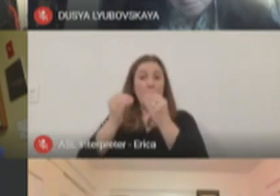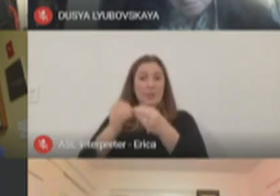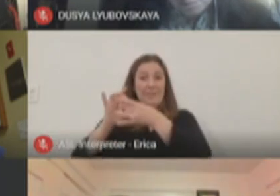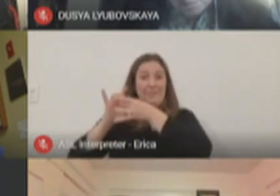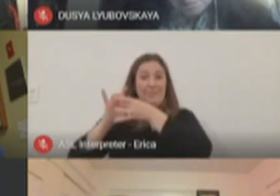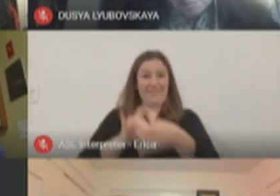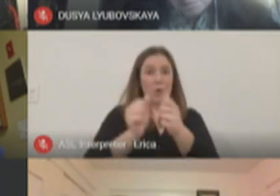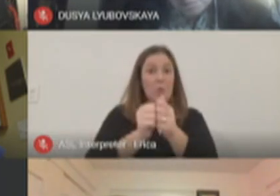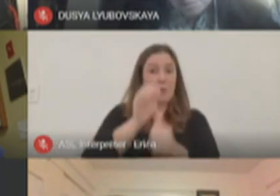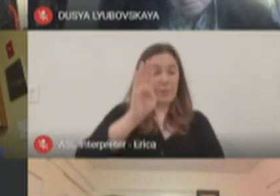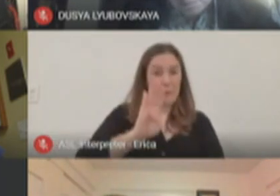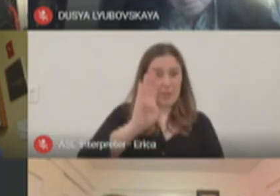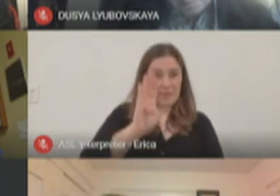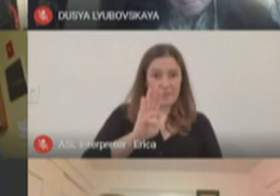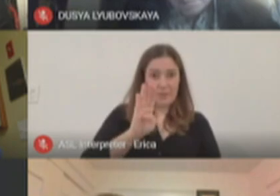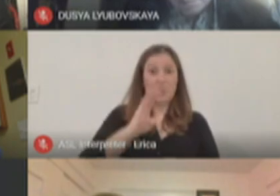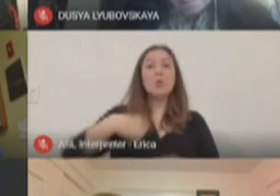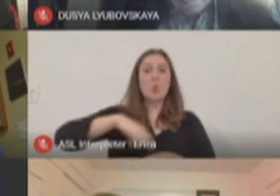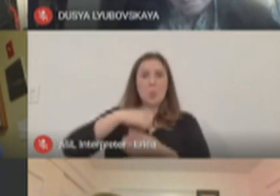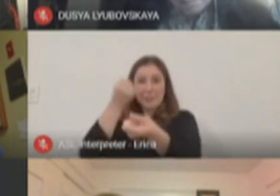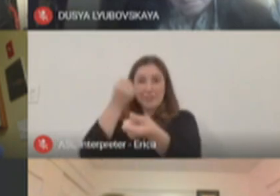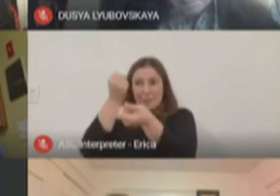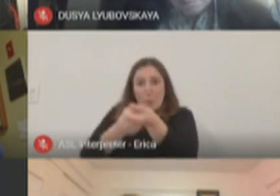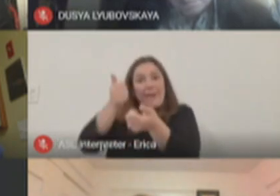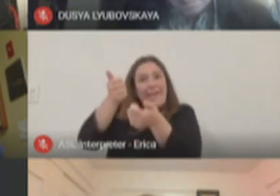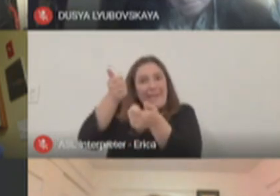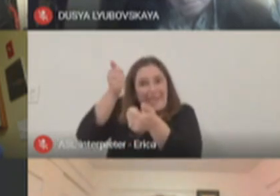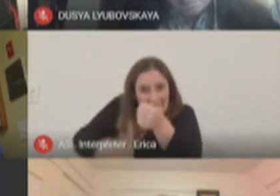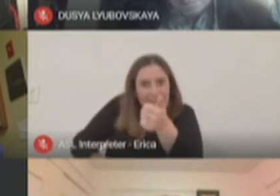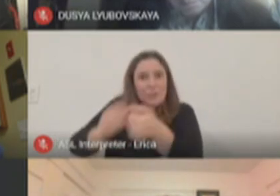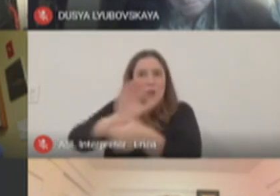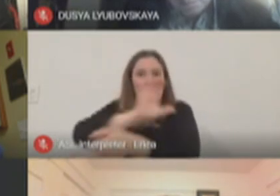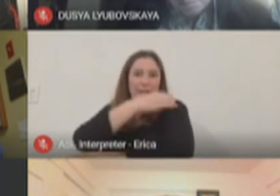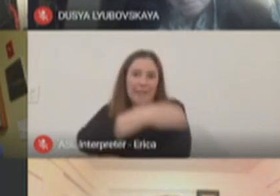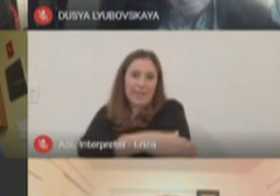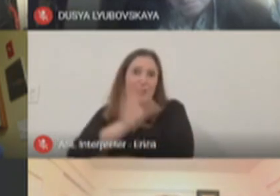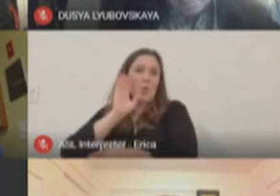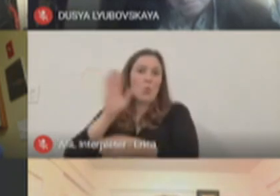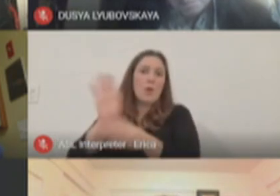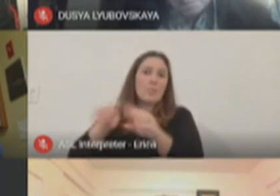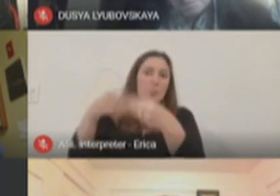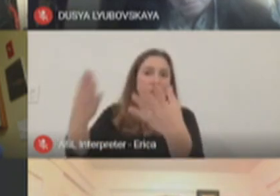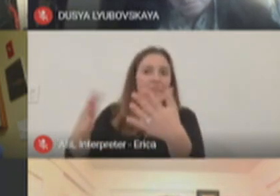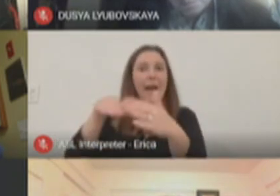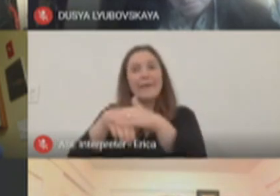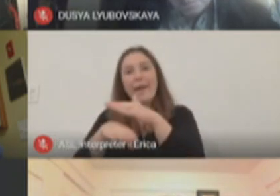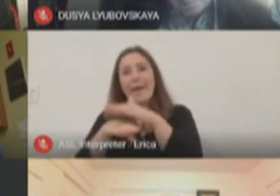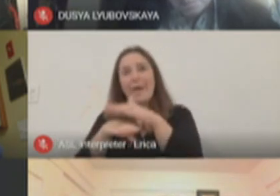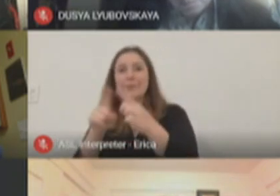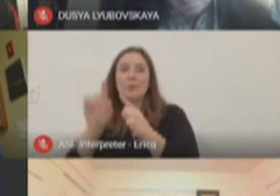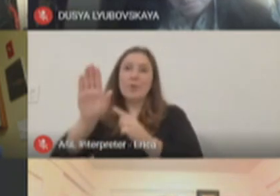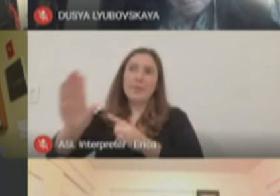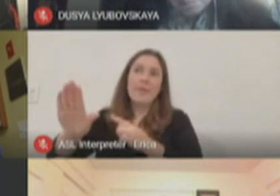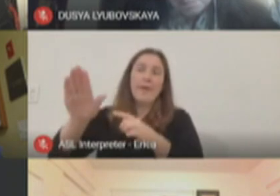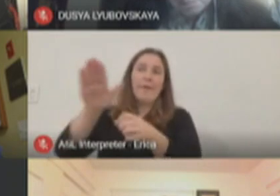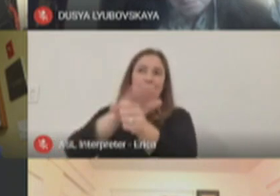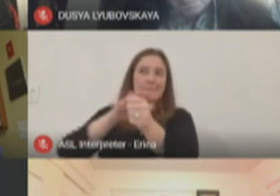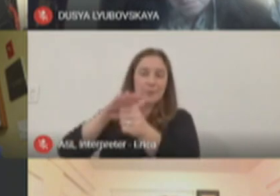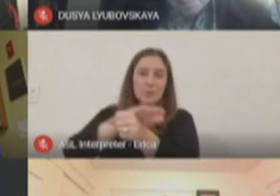city. And so we support these clinics by helping them get access to their location, by helping ensure they